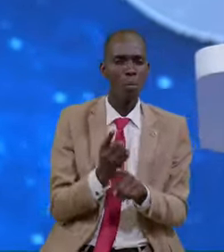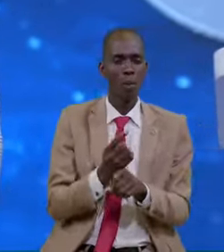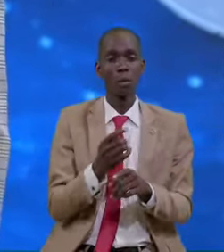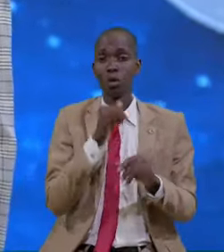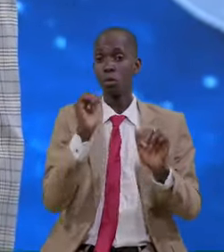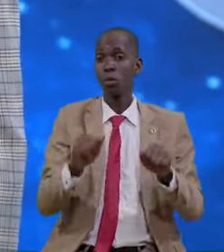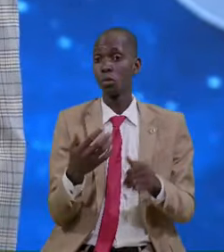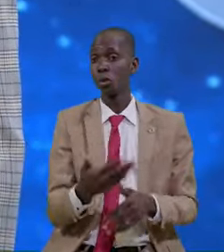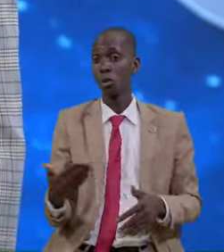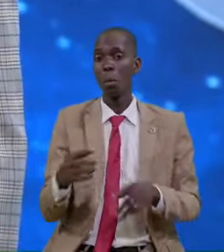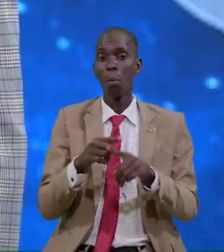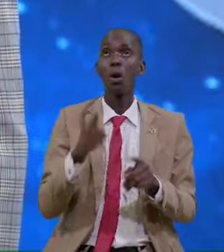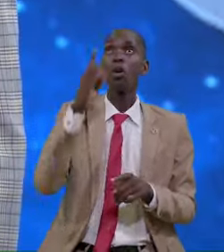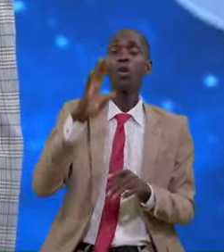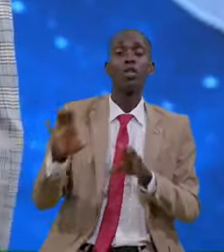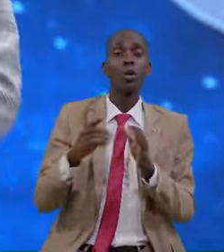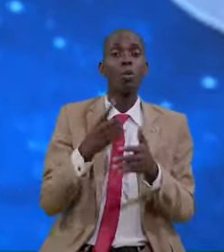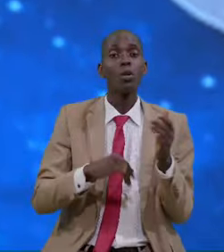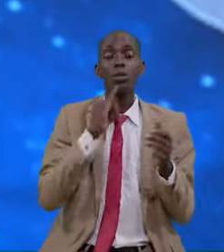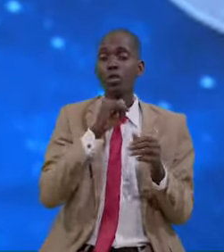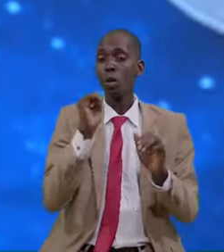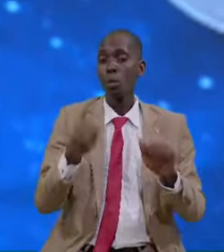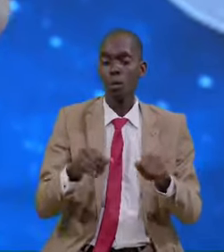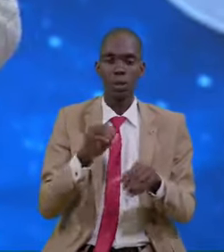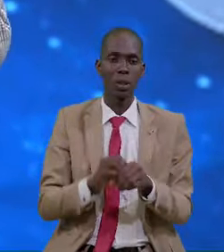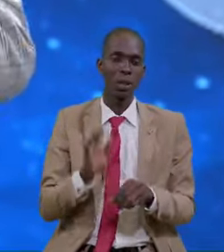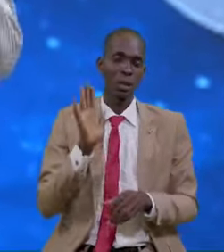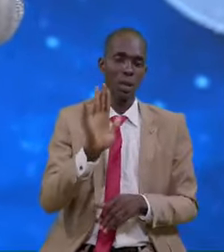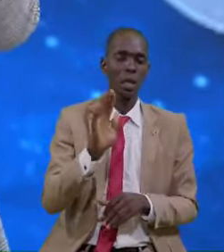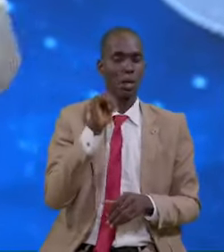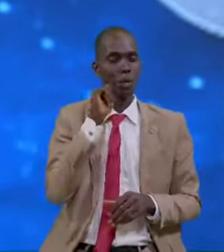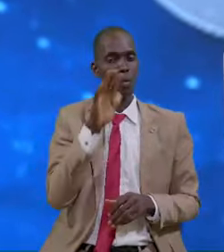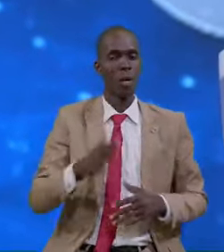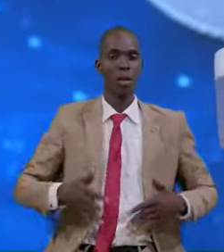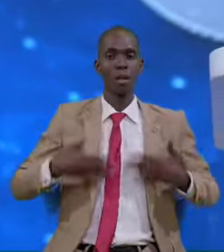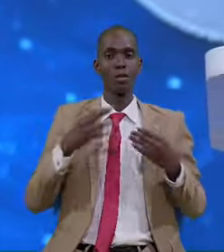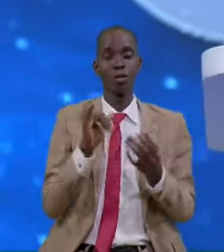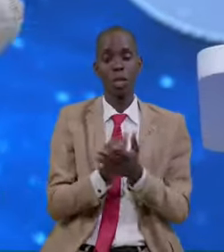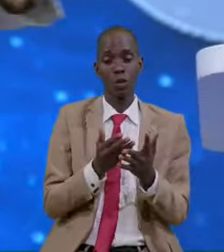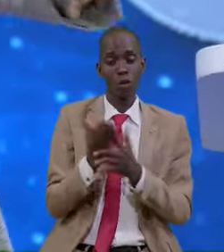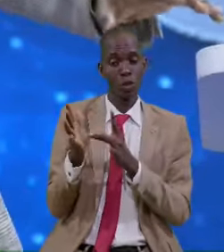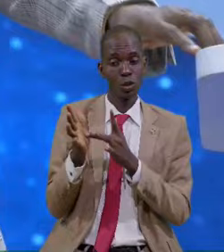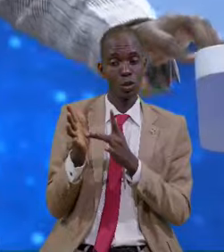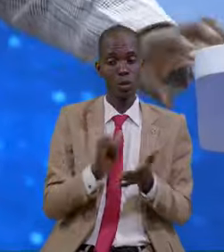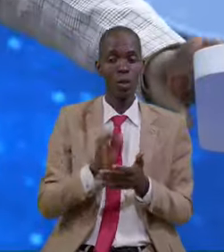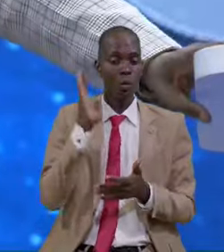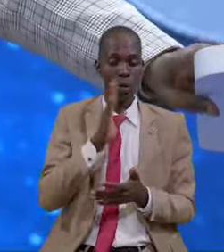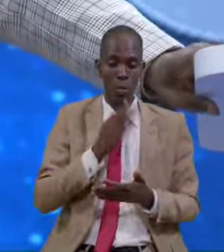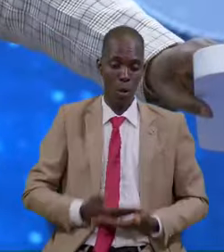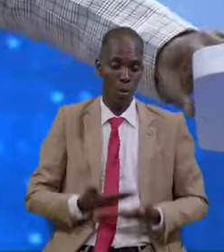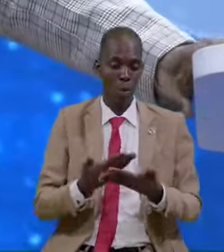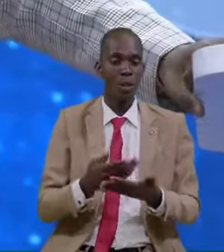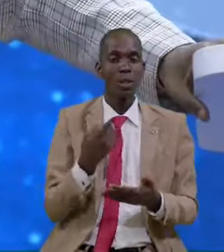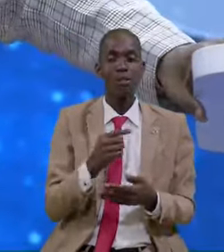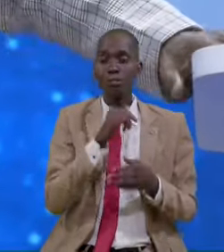the improbable in her life, so that through Jesus that comes out of her, improbable